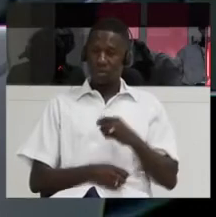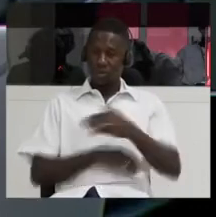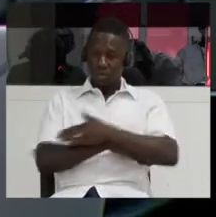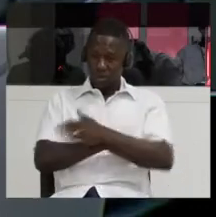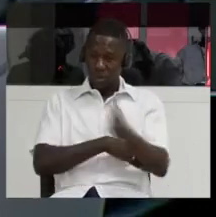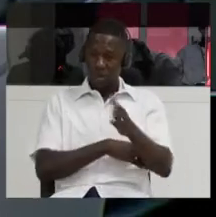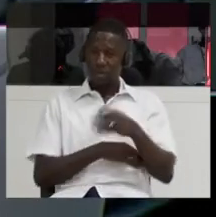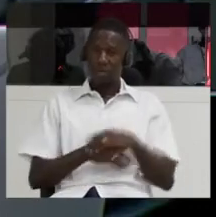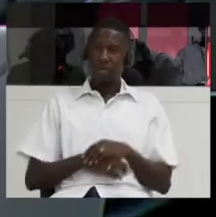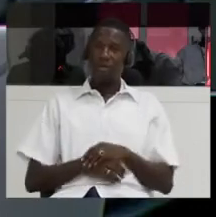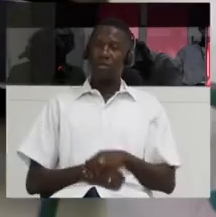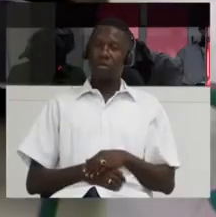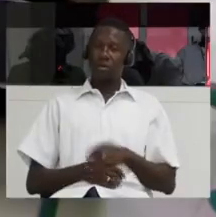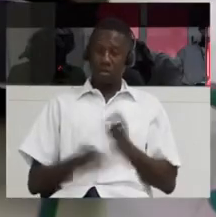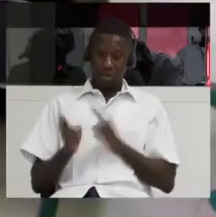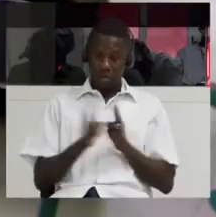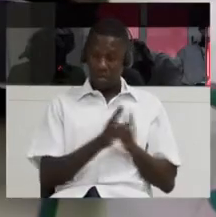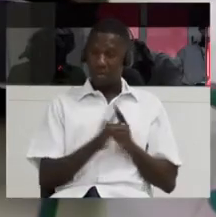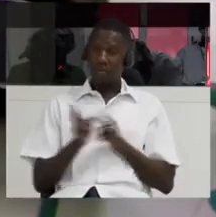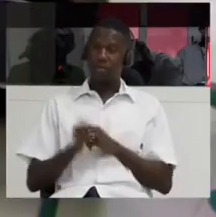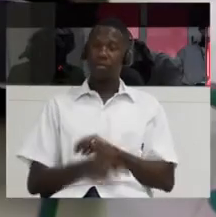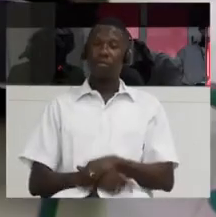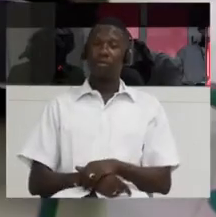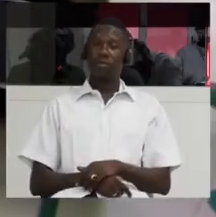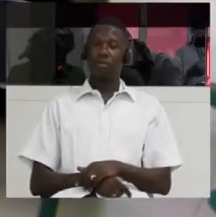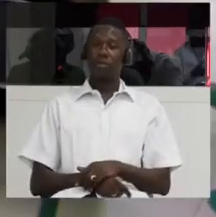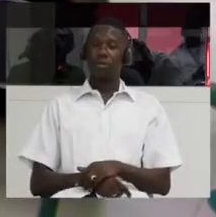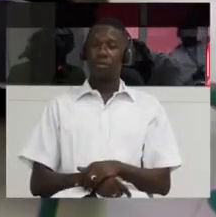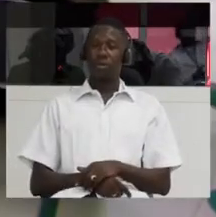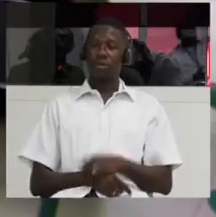fire. So that's where everything got loose.